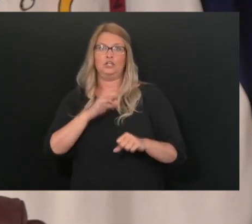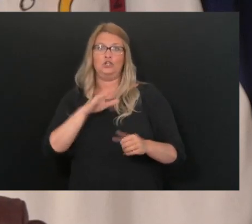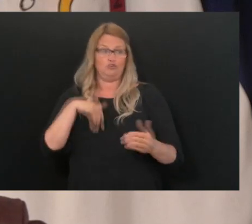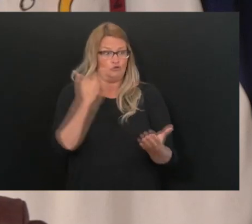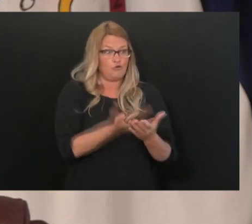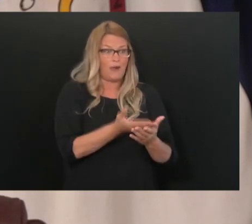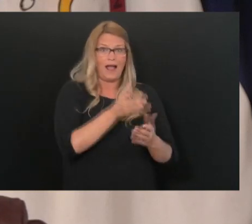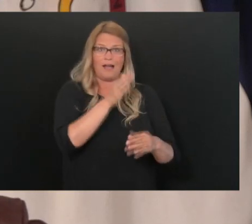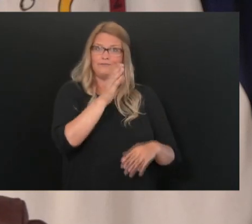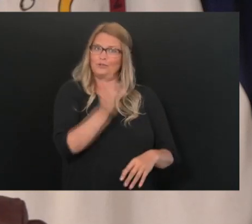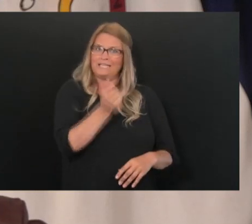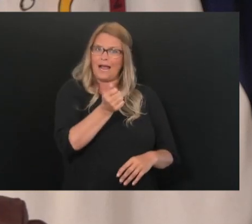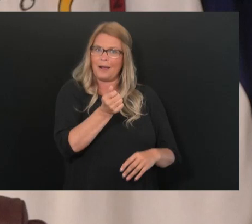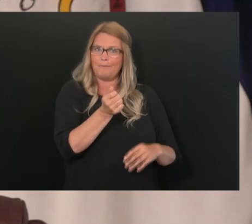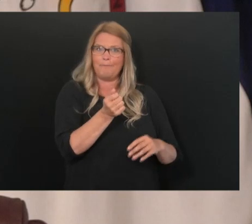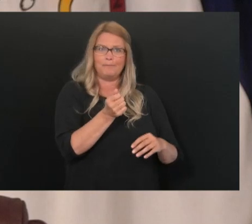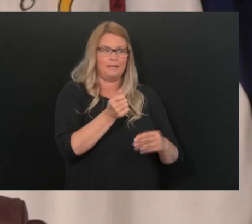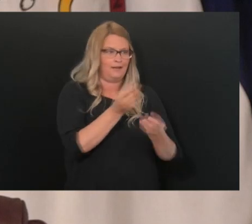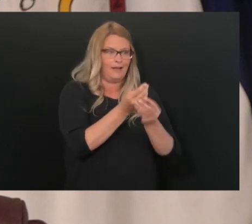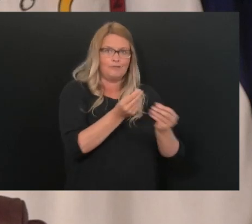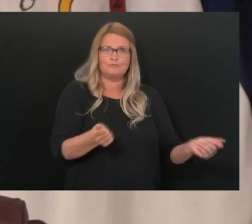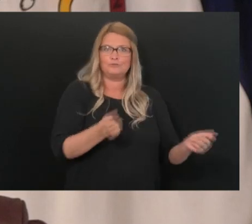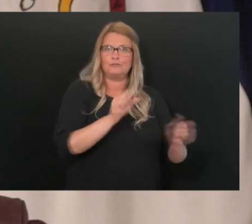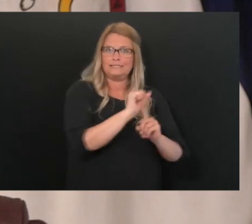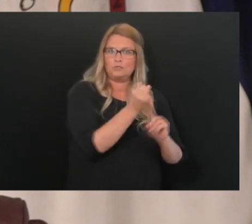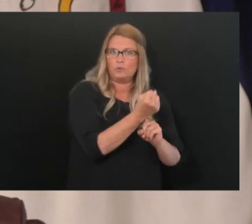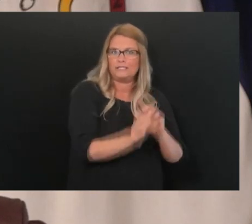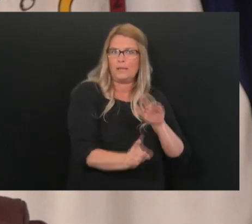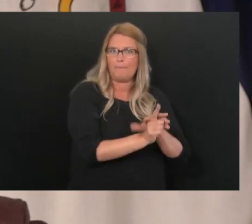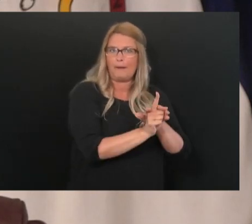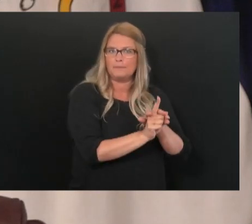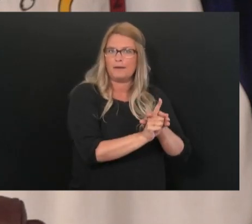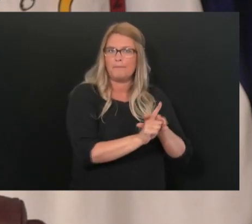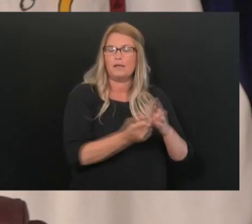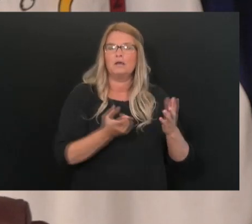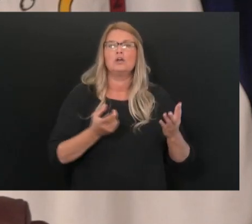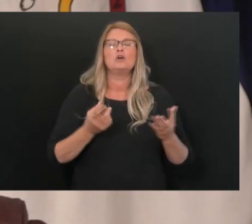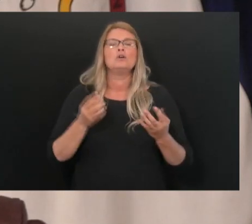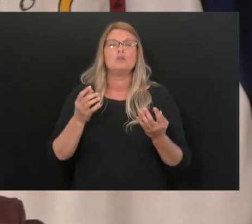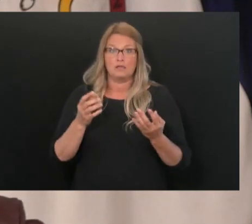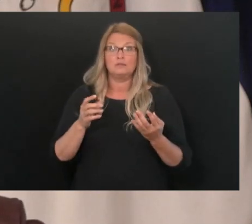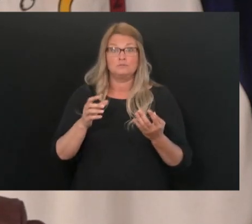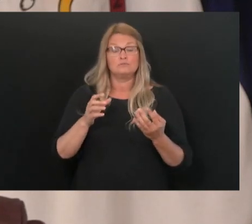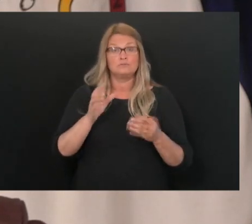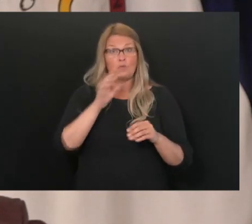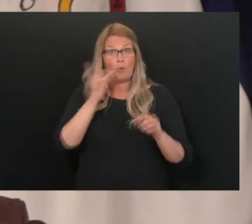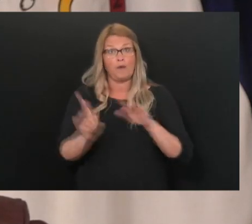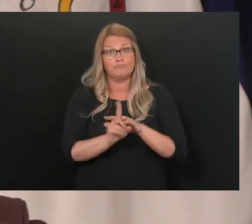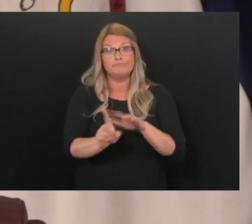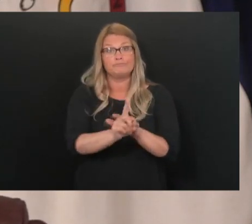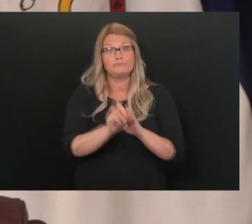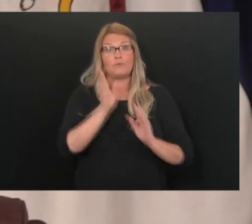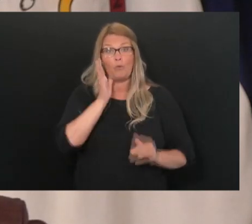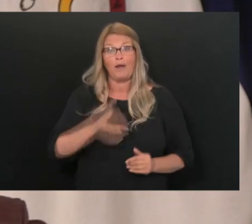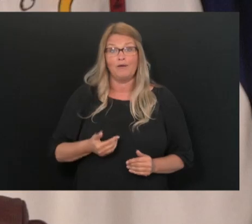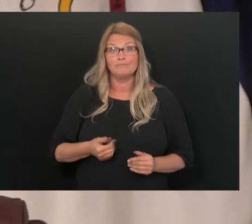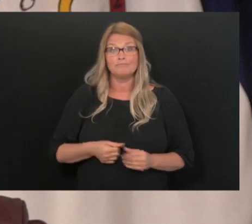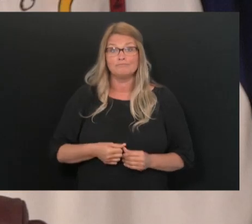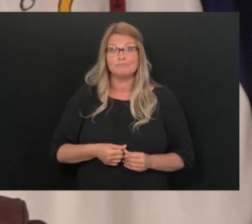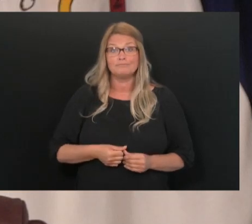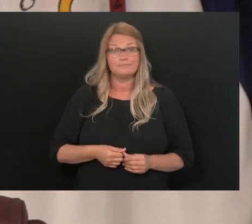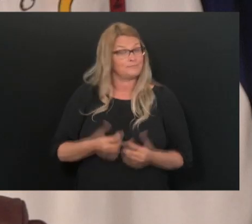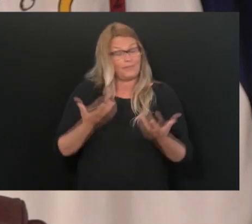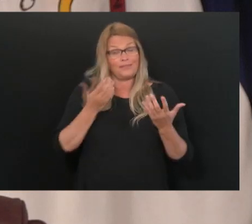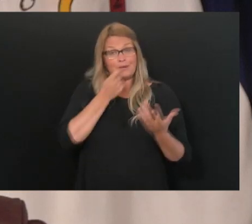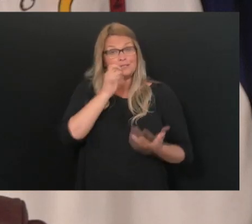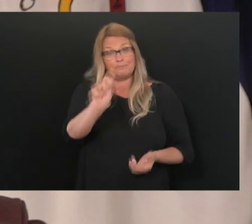with a strike force and be able to put a fire out. Now, there's going to be fires. That's all there is to it. I mean, it's